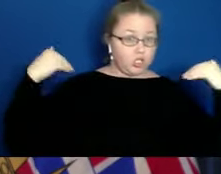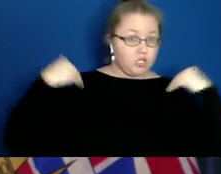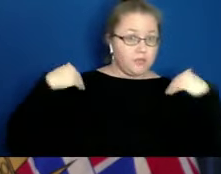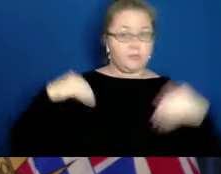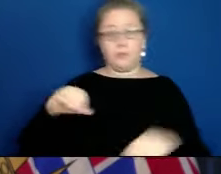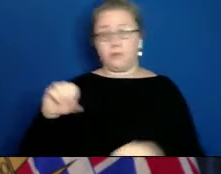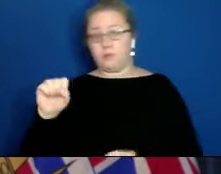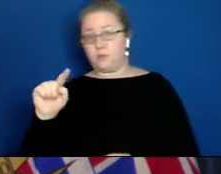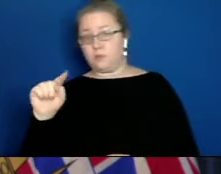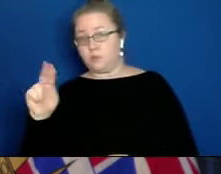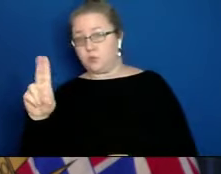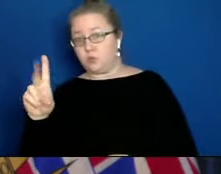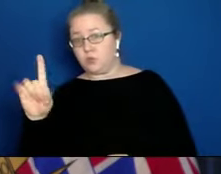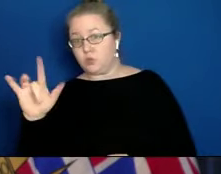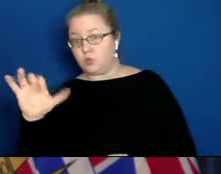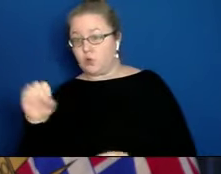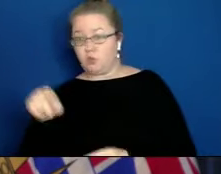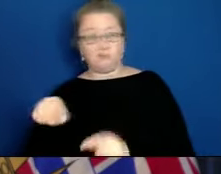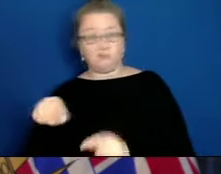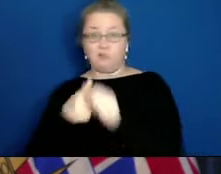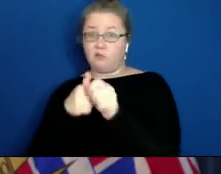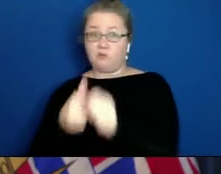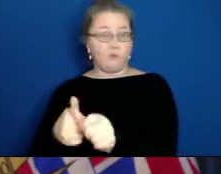are not being followed.